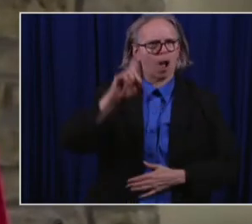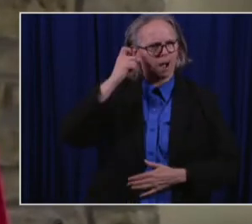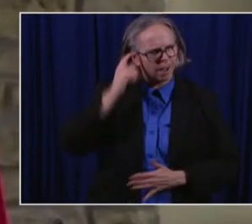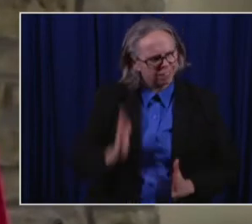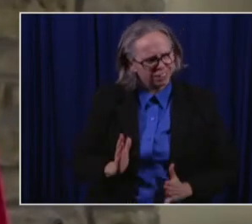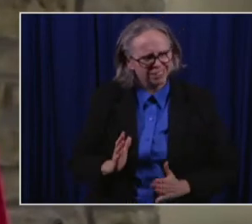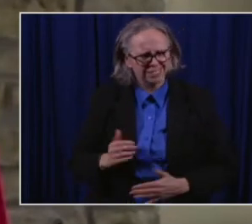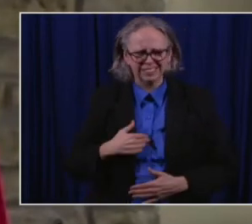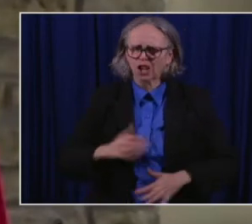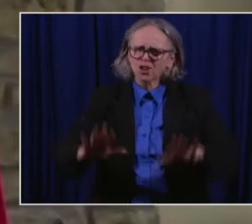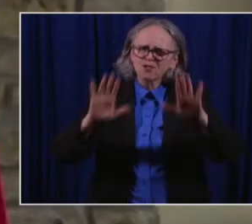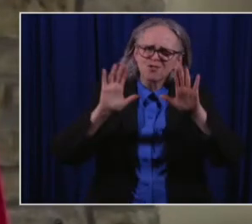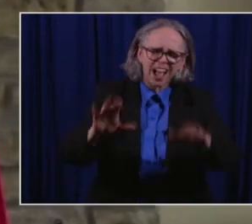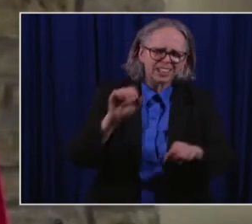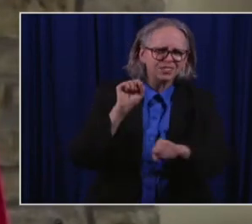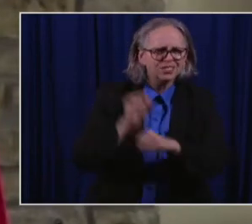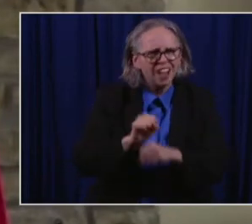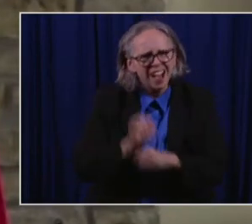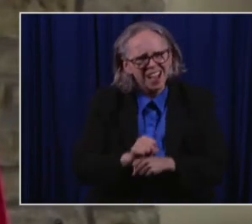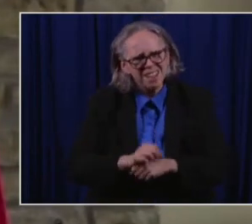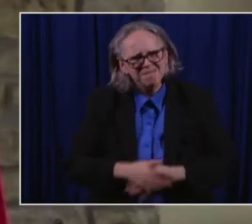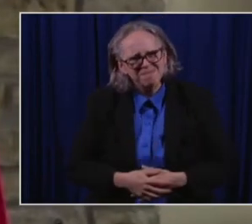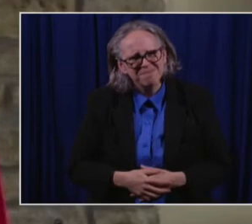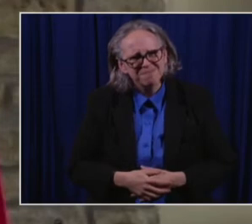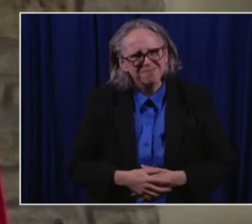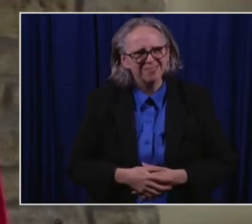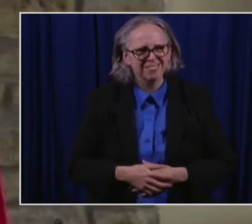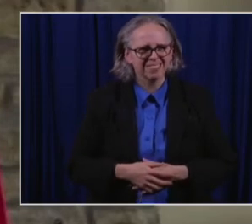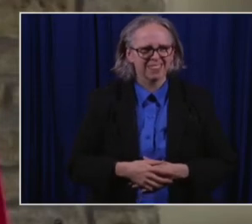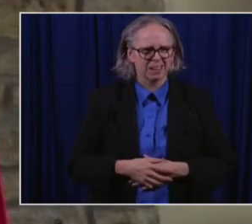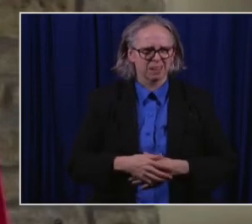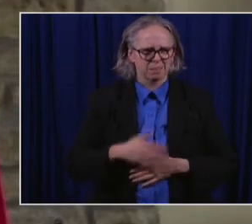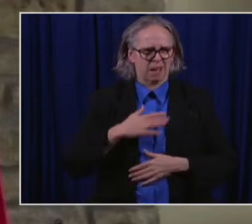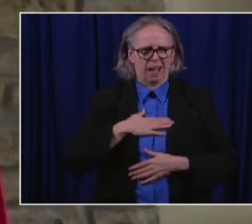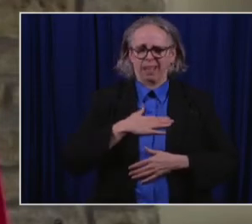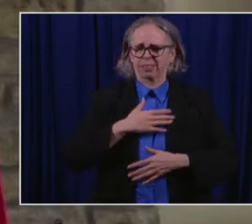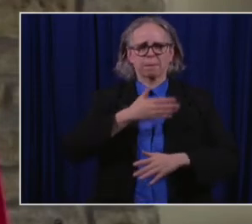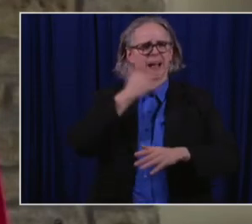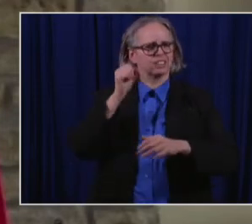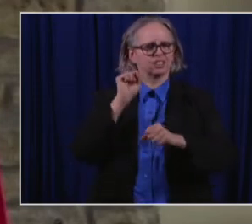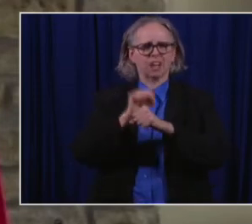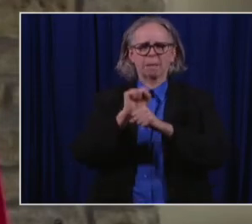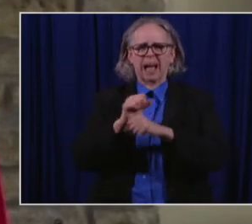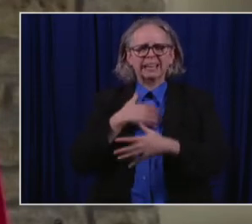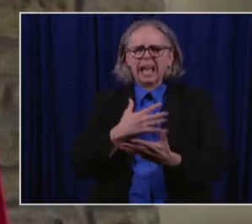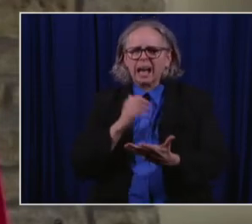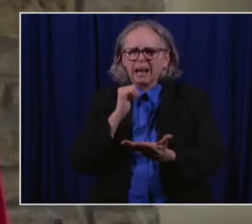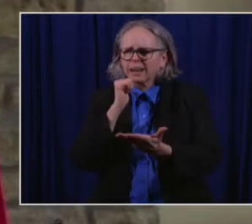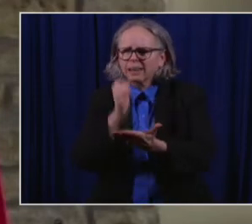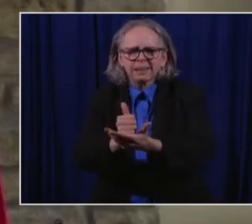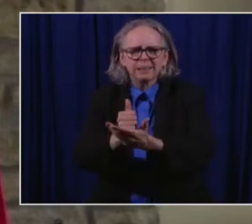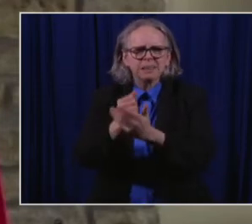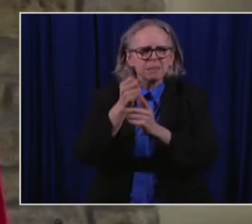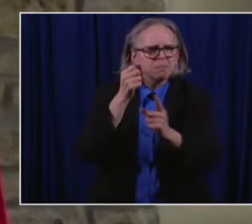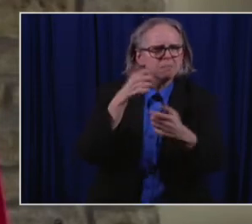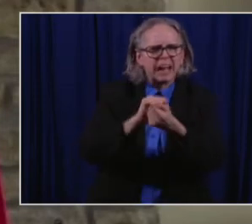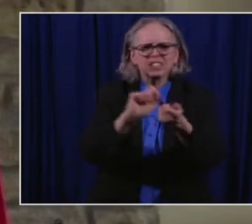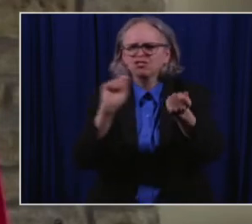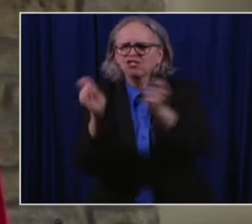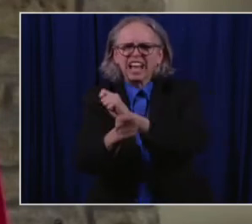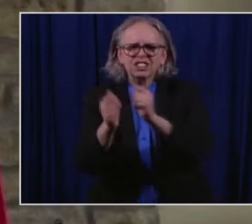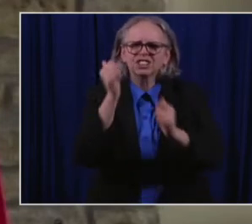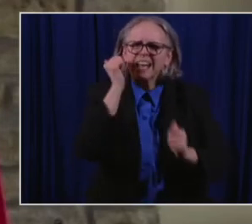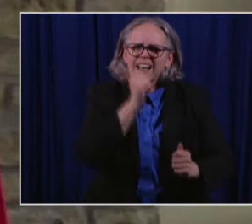it's a job where you can have an impact every single day. So I'm not looking for another job. I like this